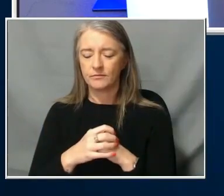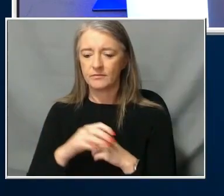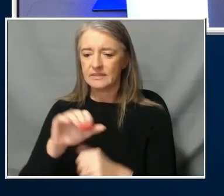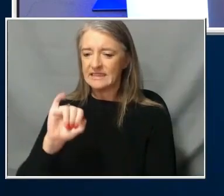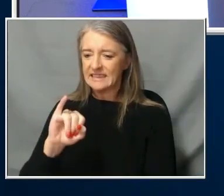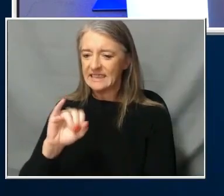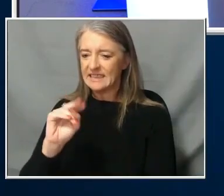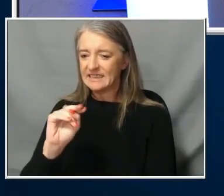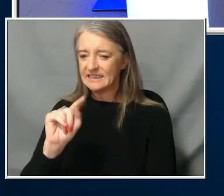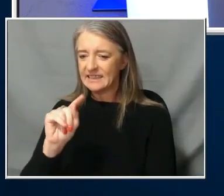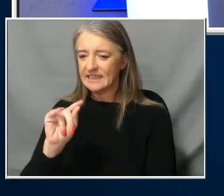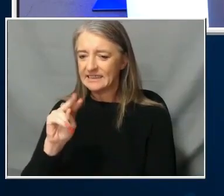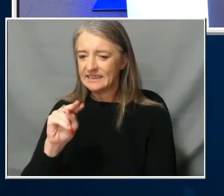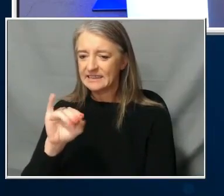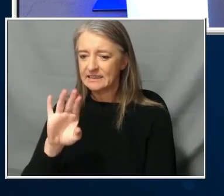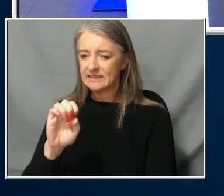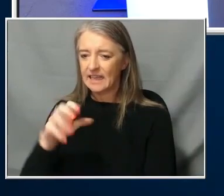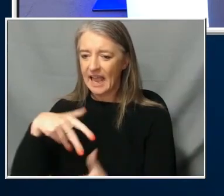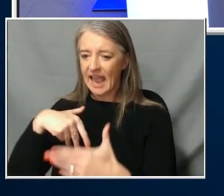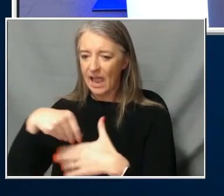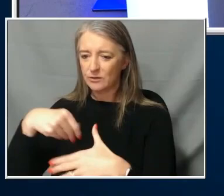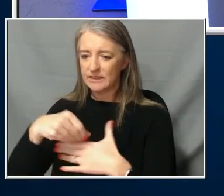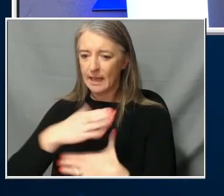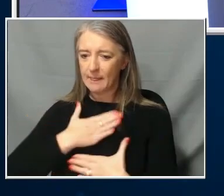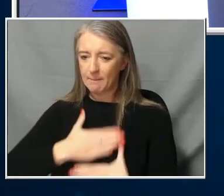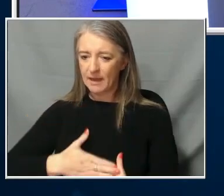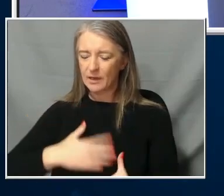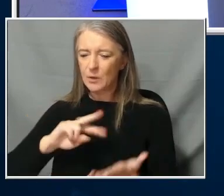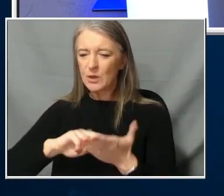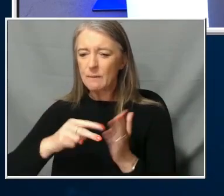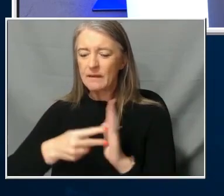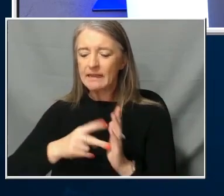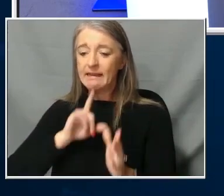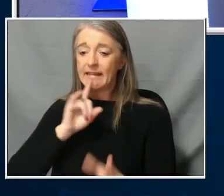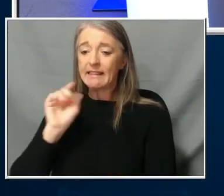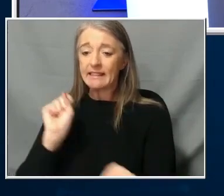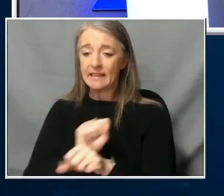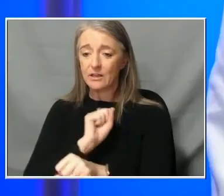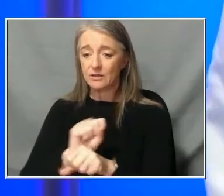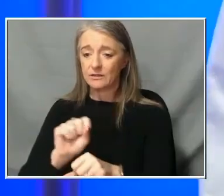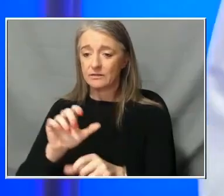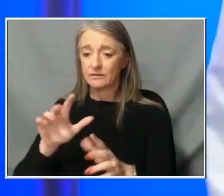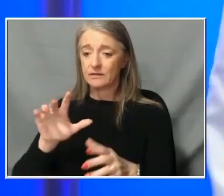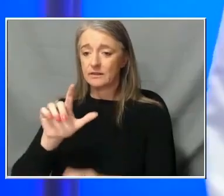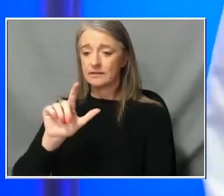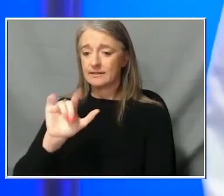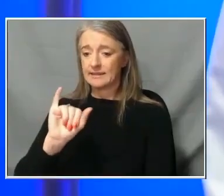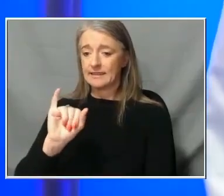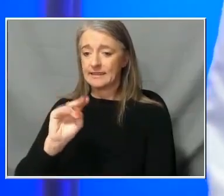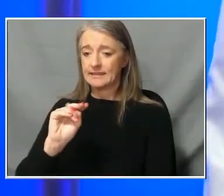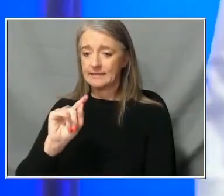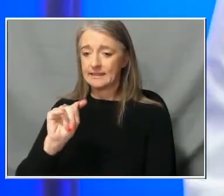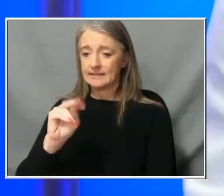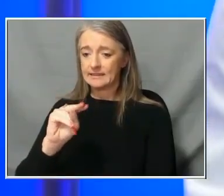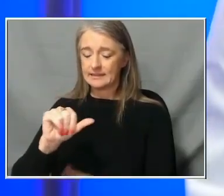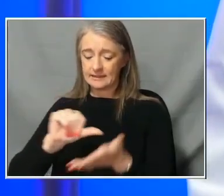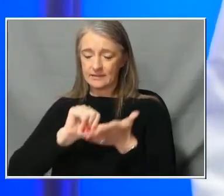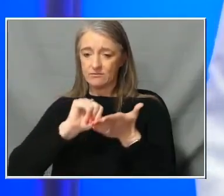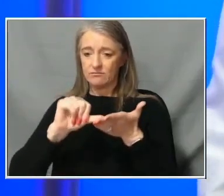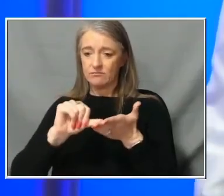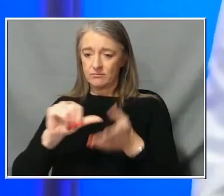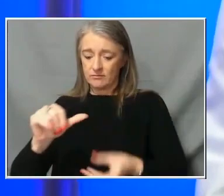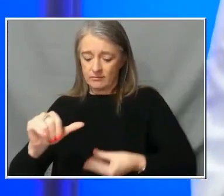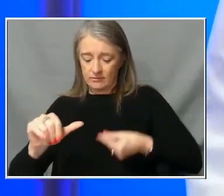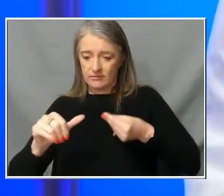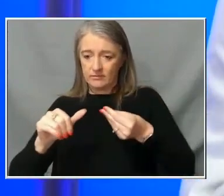to the skin, you mean you bring it outside the body? What do you mean by that? Literally, you take a loop of intestines, make an incision in the skin, bring it out,